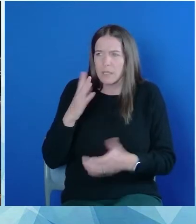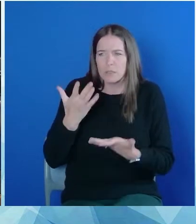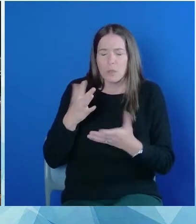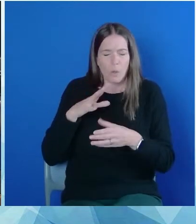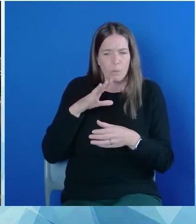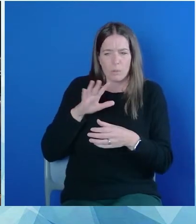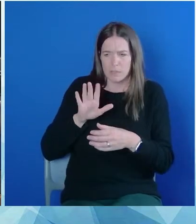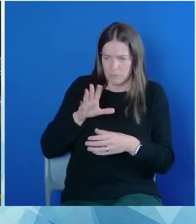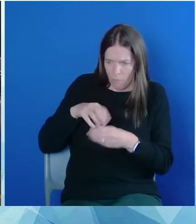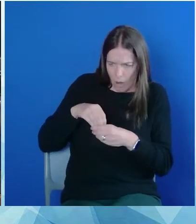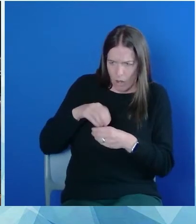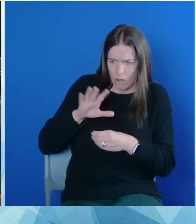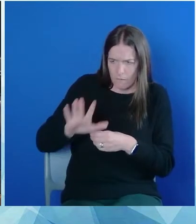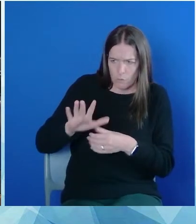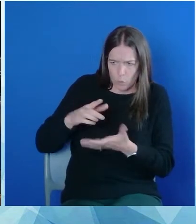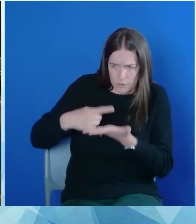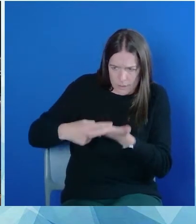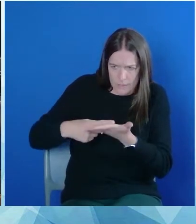is it